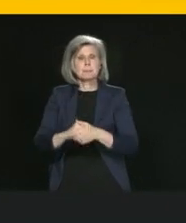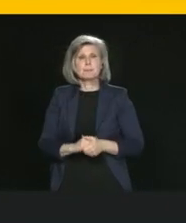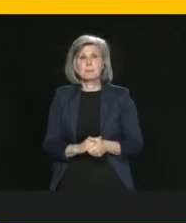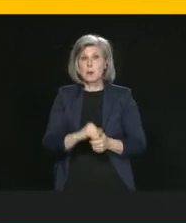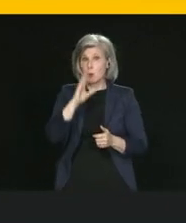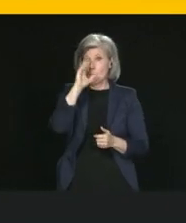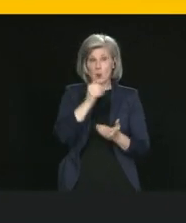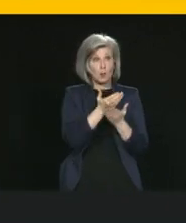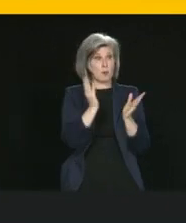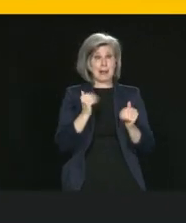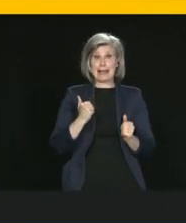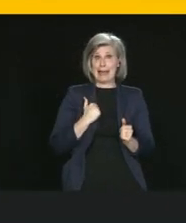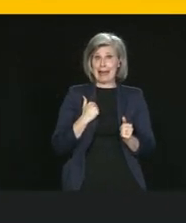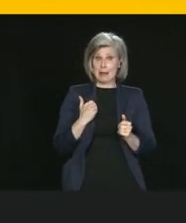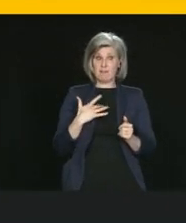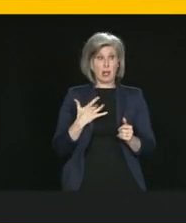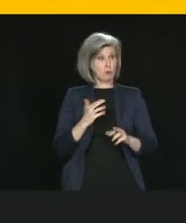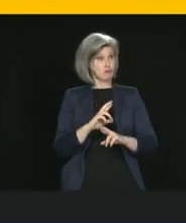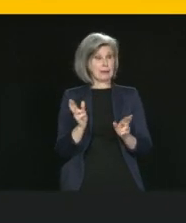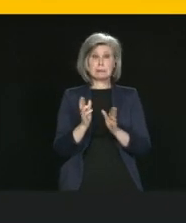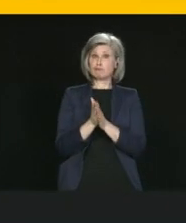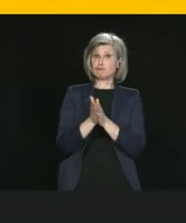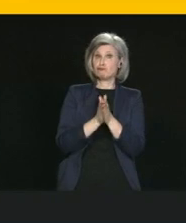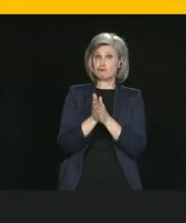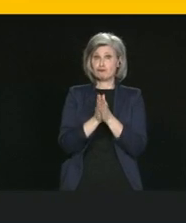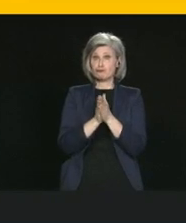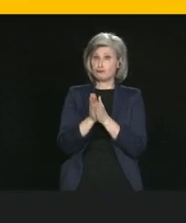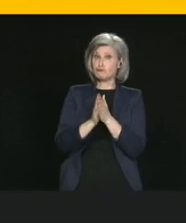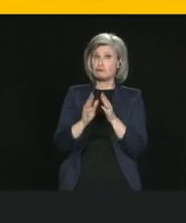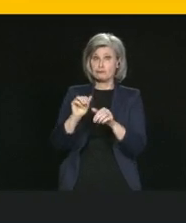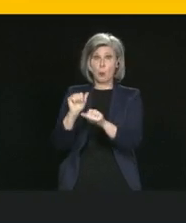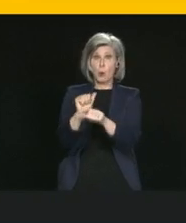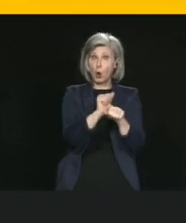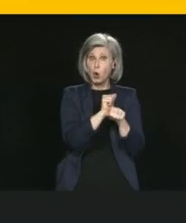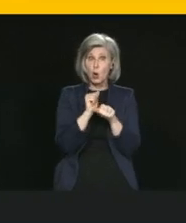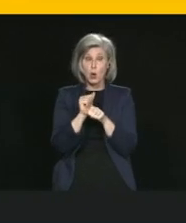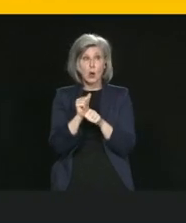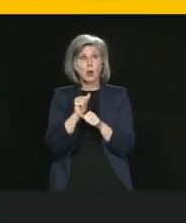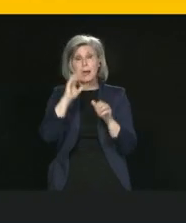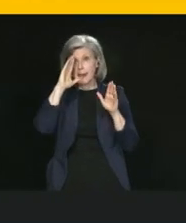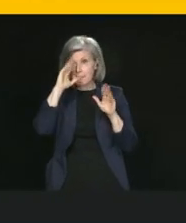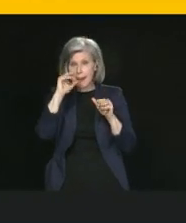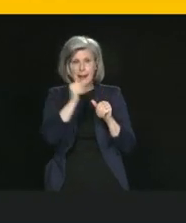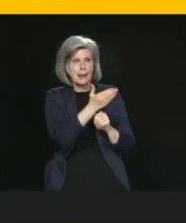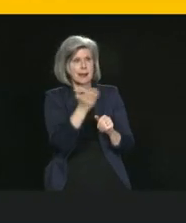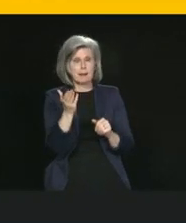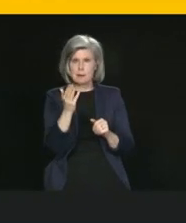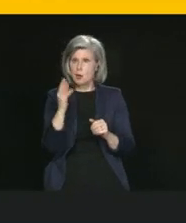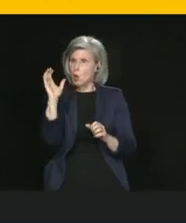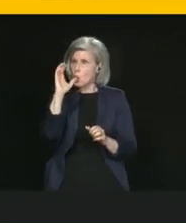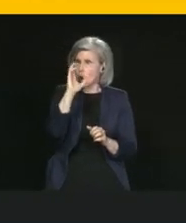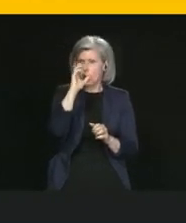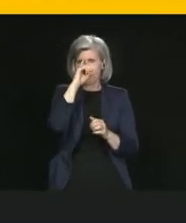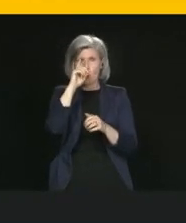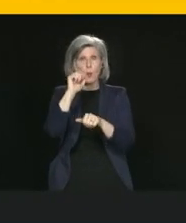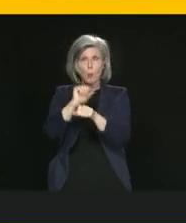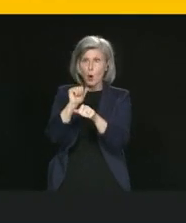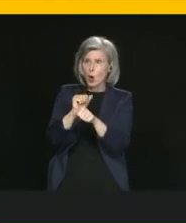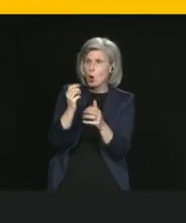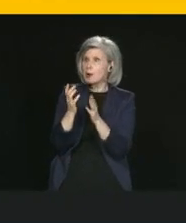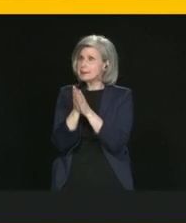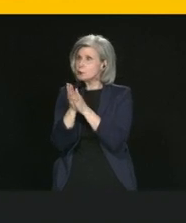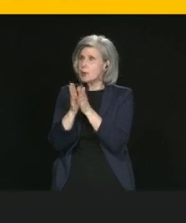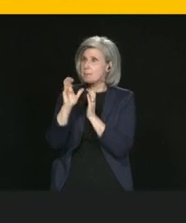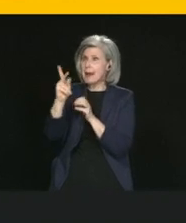that workers will be seeking work opportunities or returning to work when their employer reaches out to them, provided they are able and it is reasonable to do